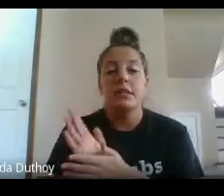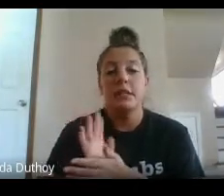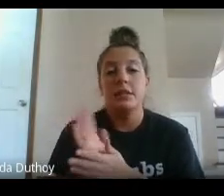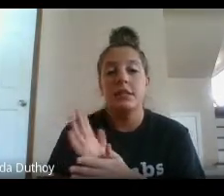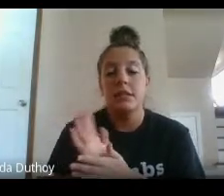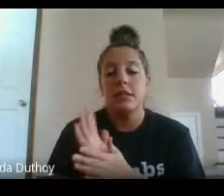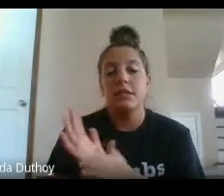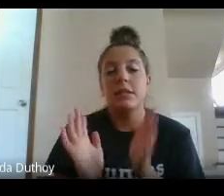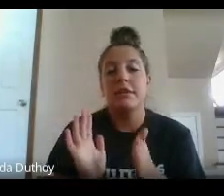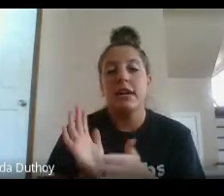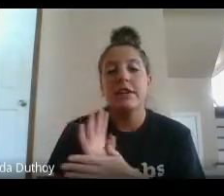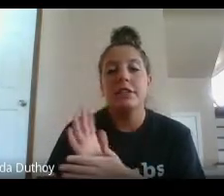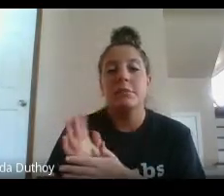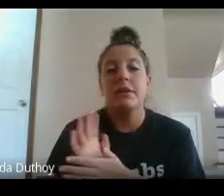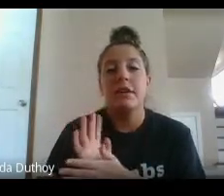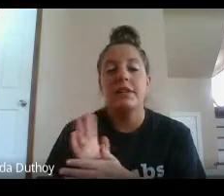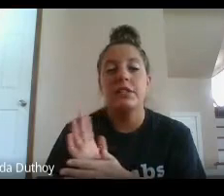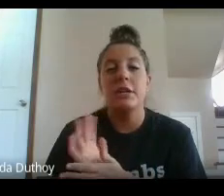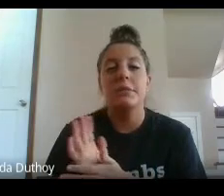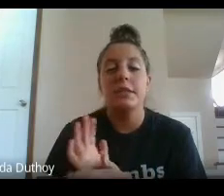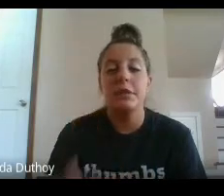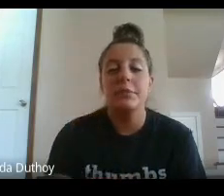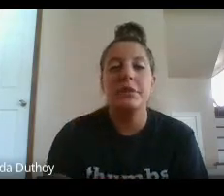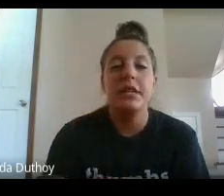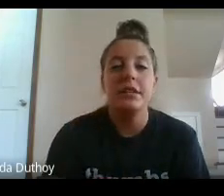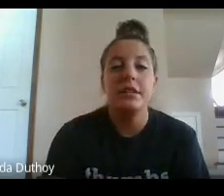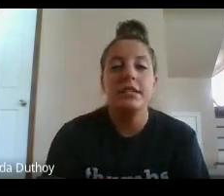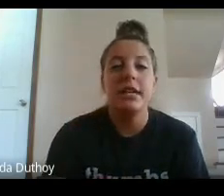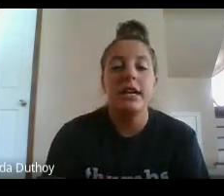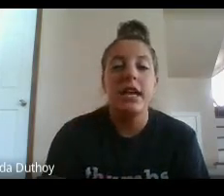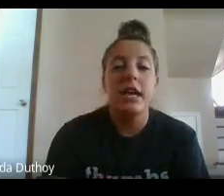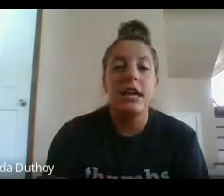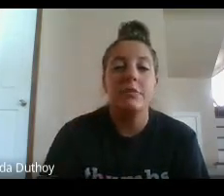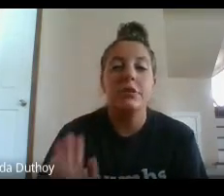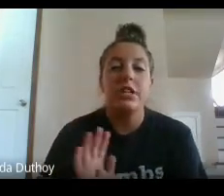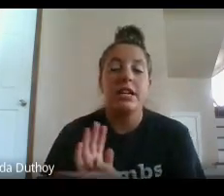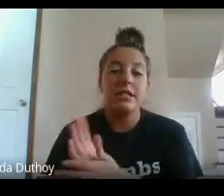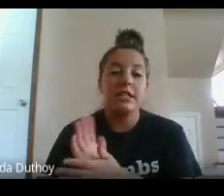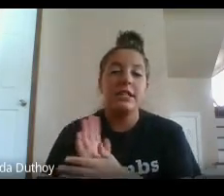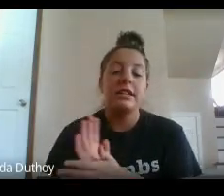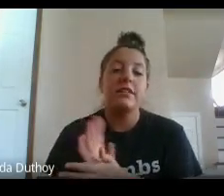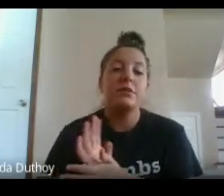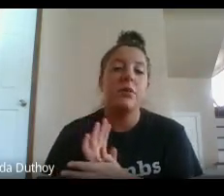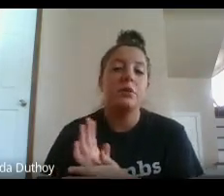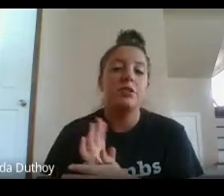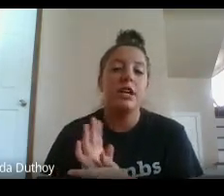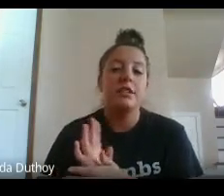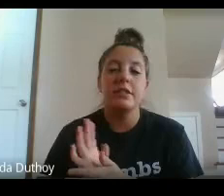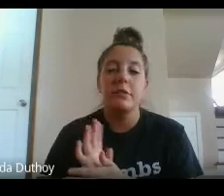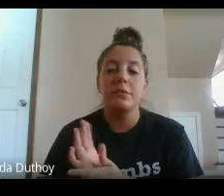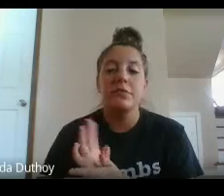Movies. I got my 5-hand shape and my 5-hand shape. Some people think it looks like a projector, those